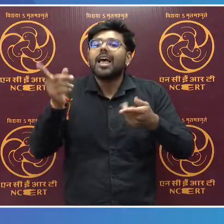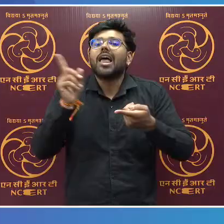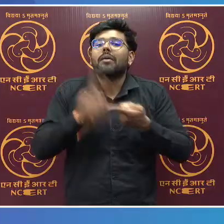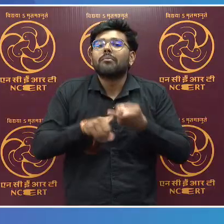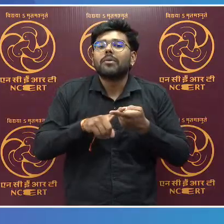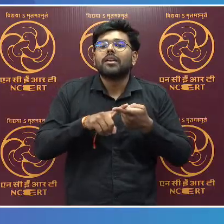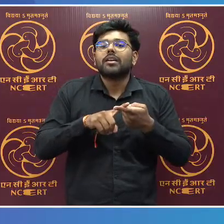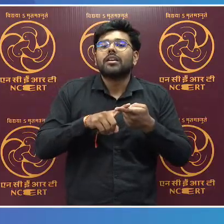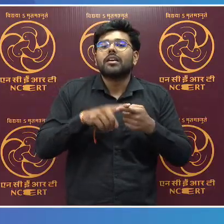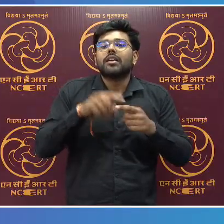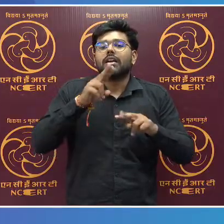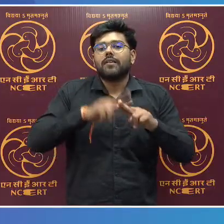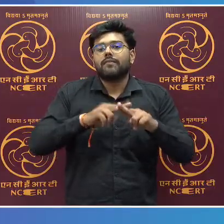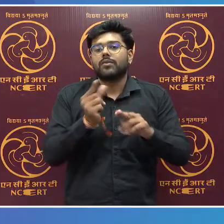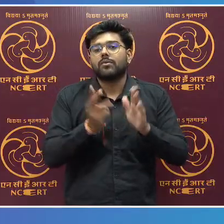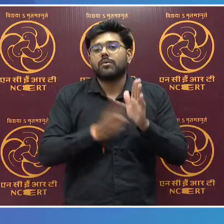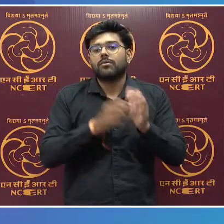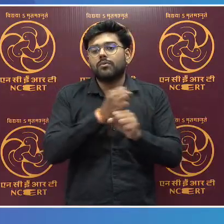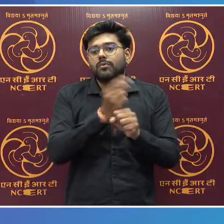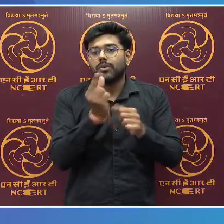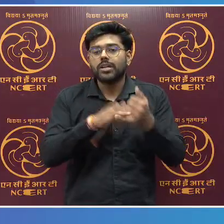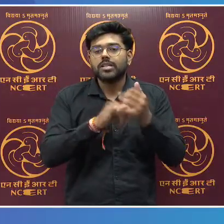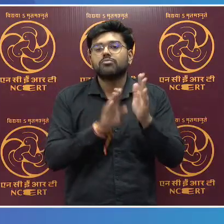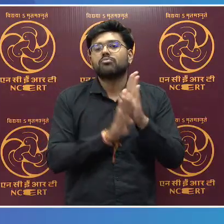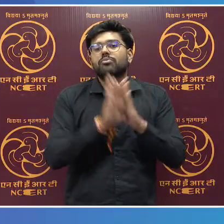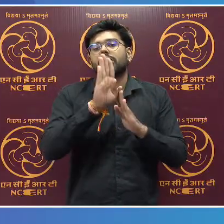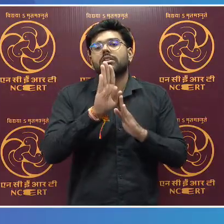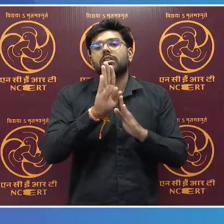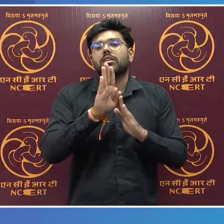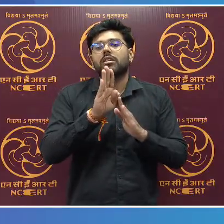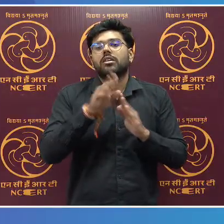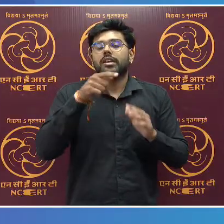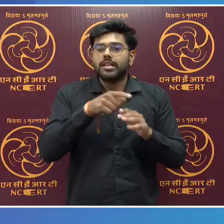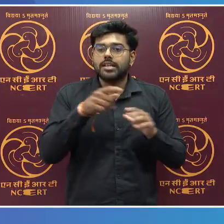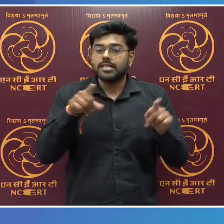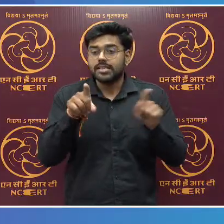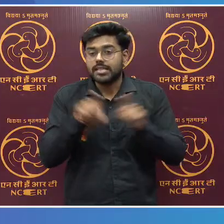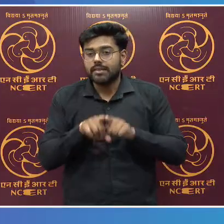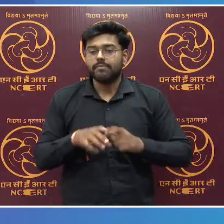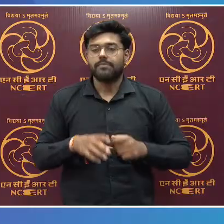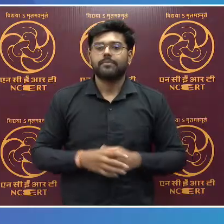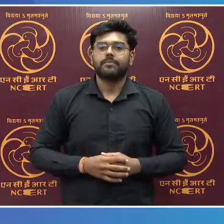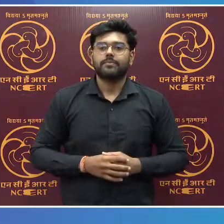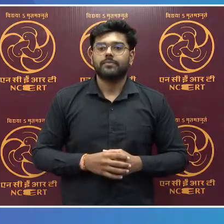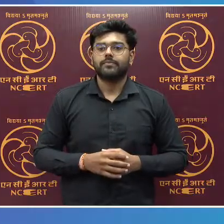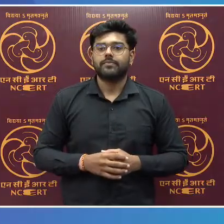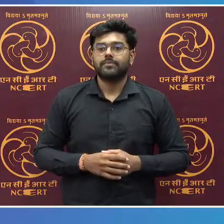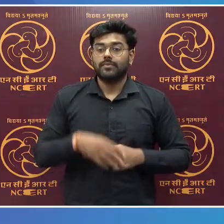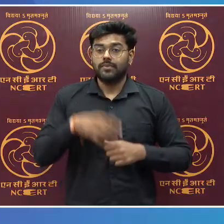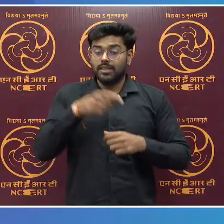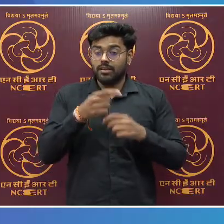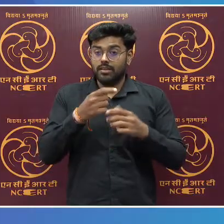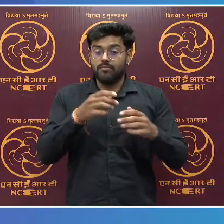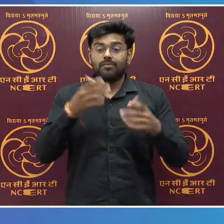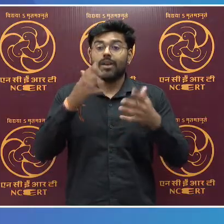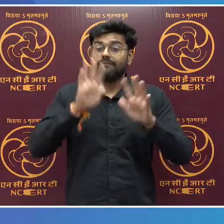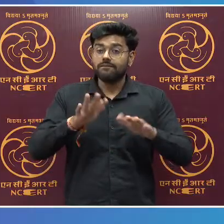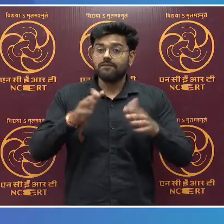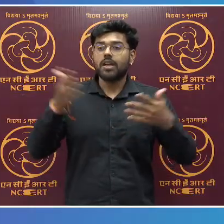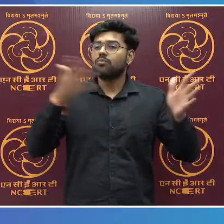the fungus is growing. So, this season also the fungus spores are